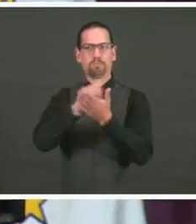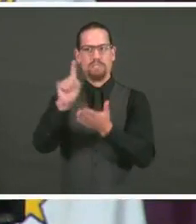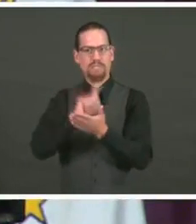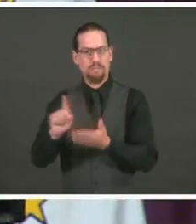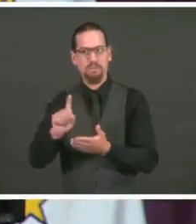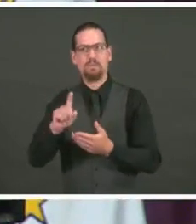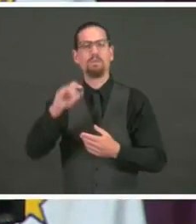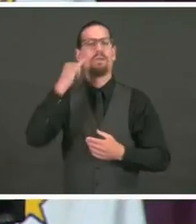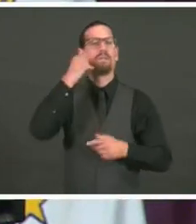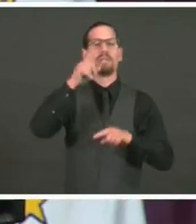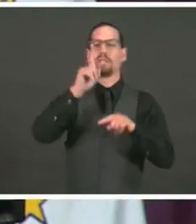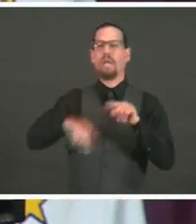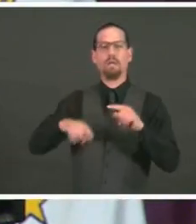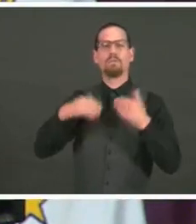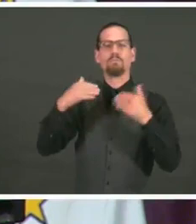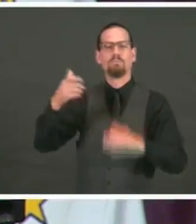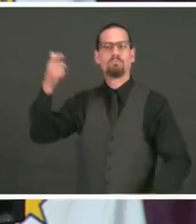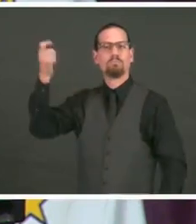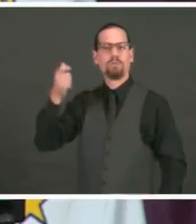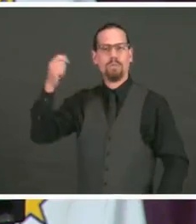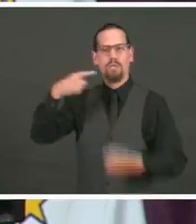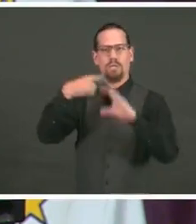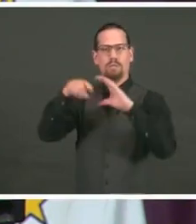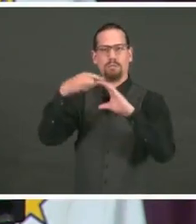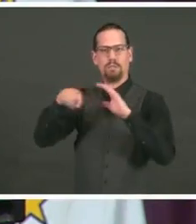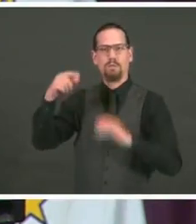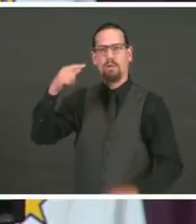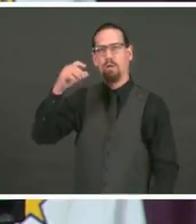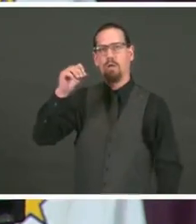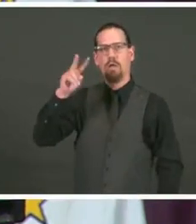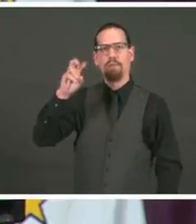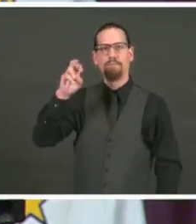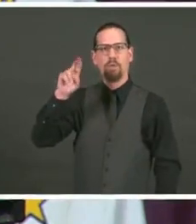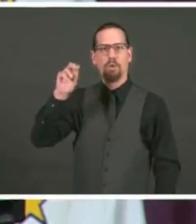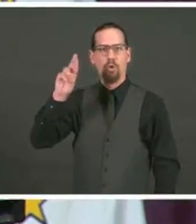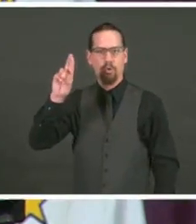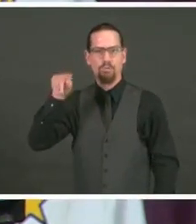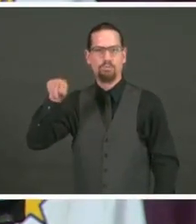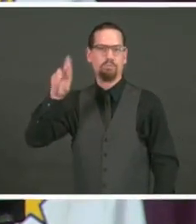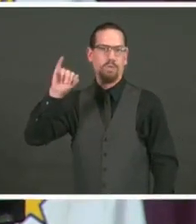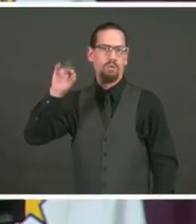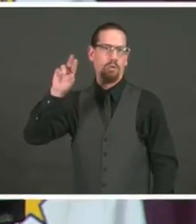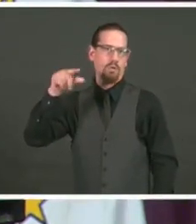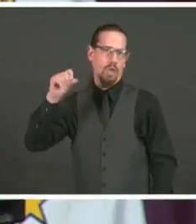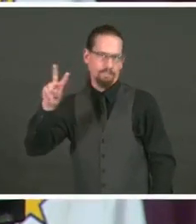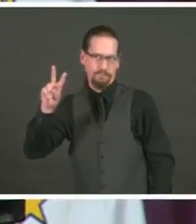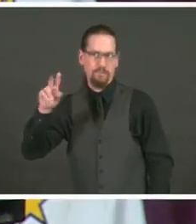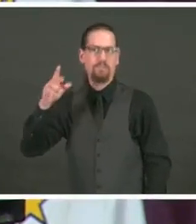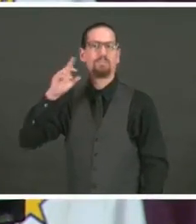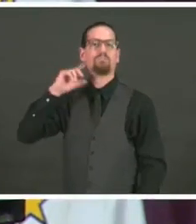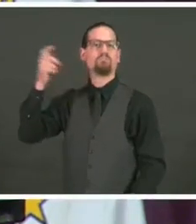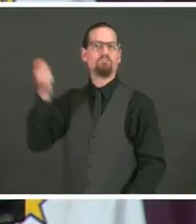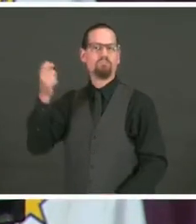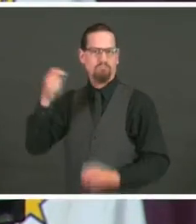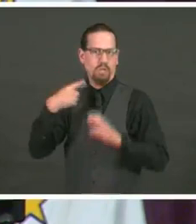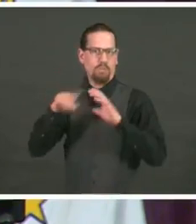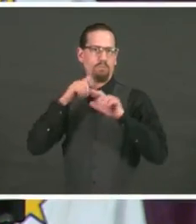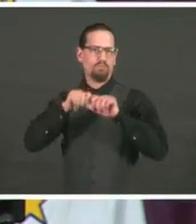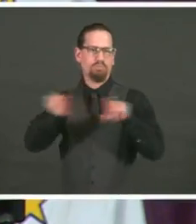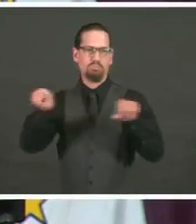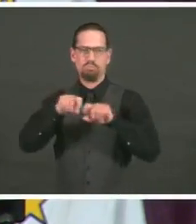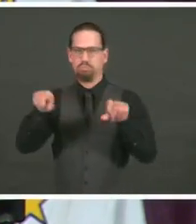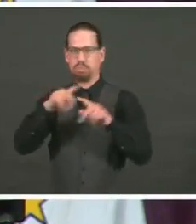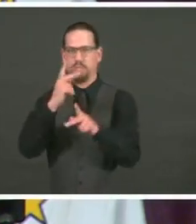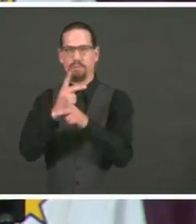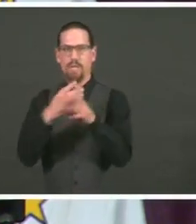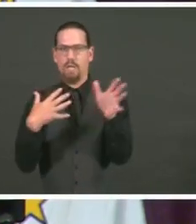governor.ri.gov. Get an email every day, and also on Saturday, a refresh for the entire week. Before we talk about coronavirus,